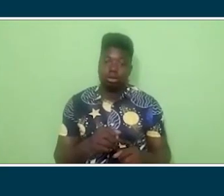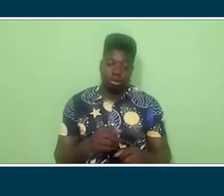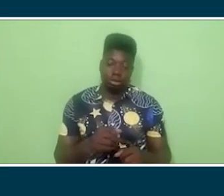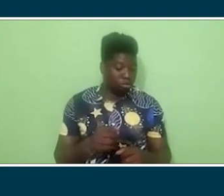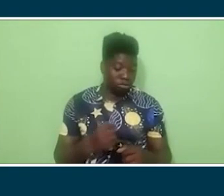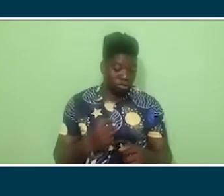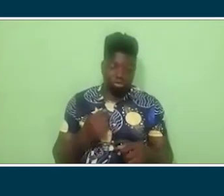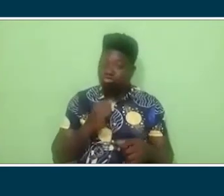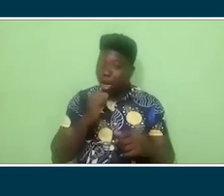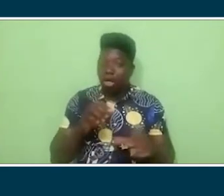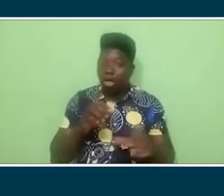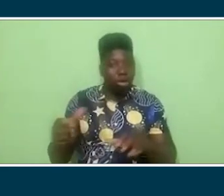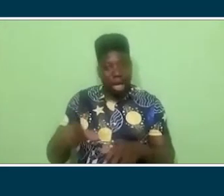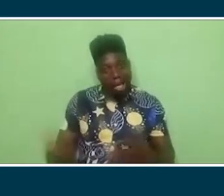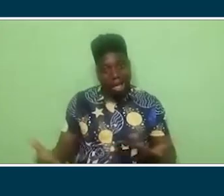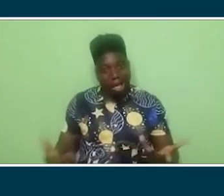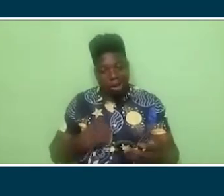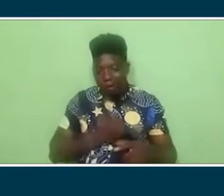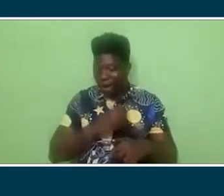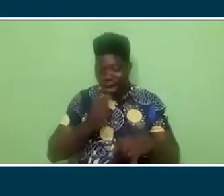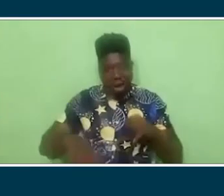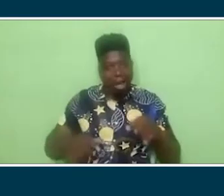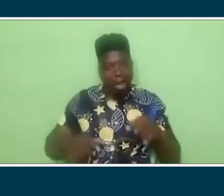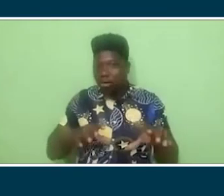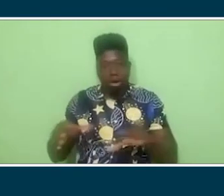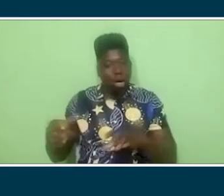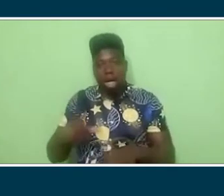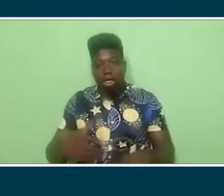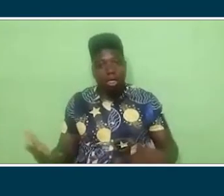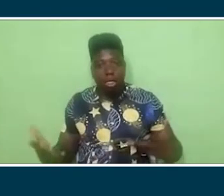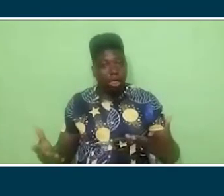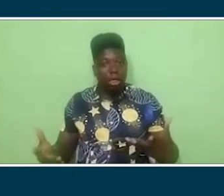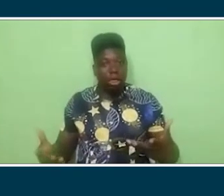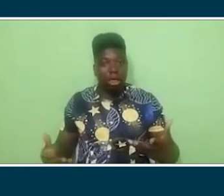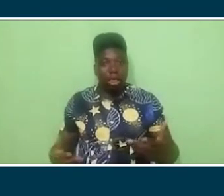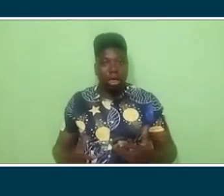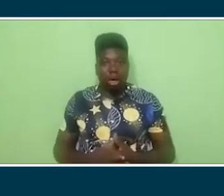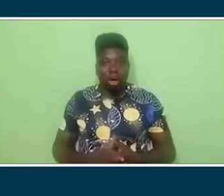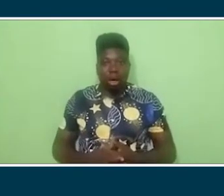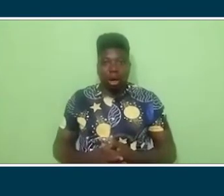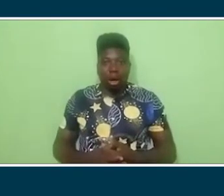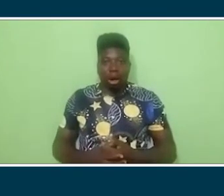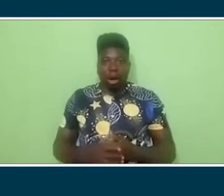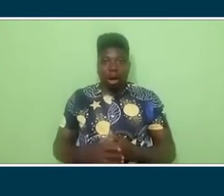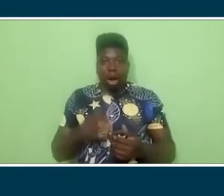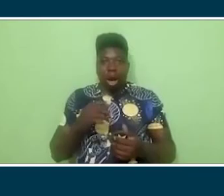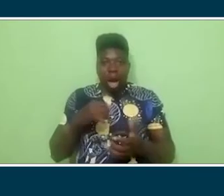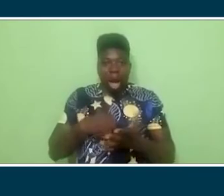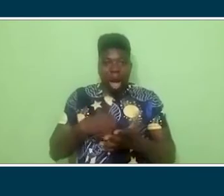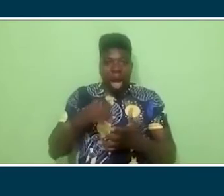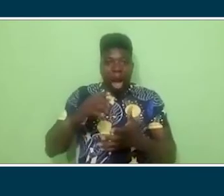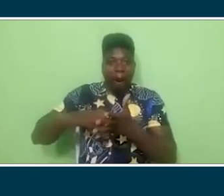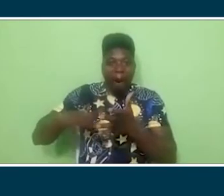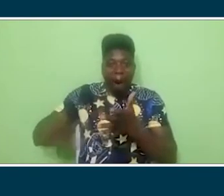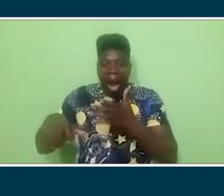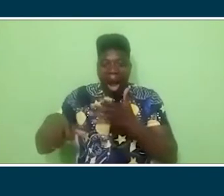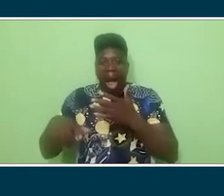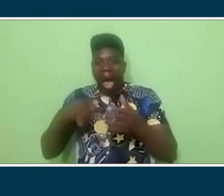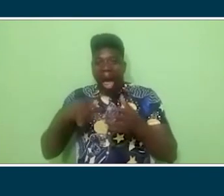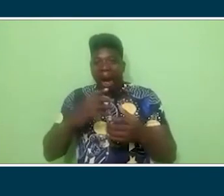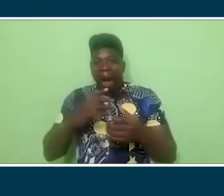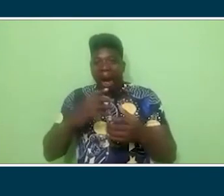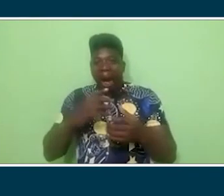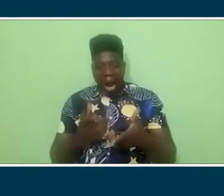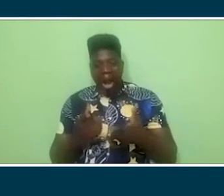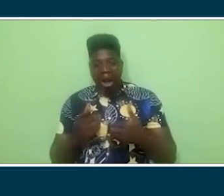it's this removal, as with any like area of privilege or lack of experience, this removal from the impacts of